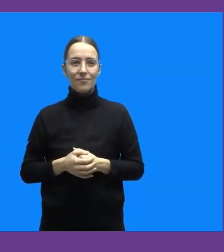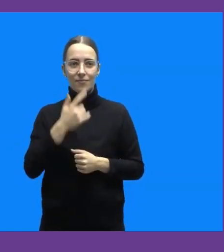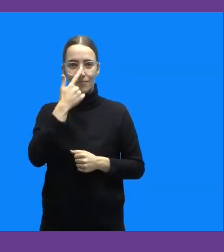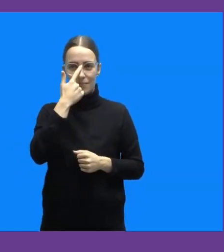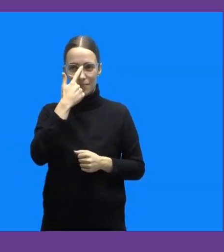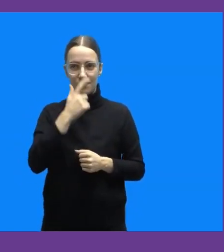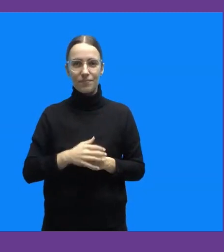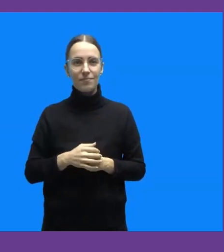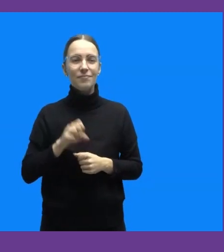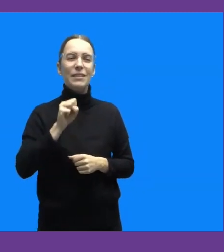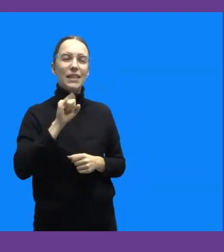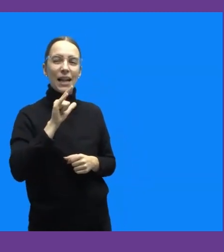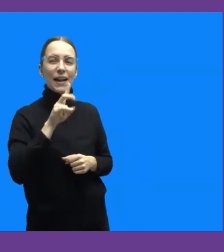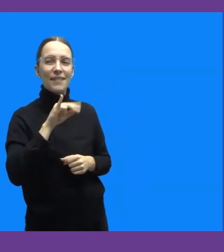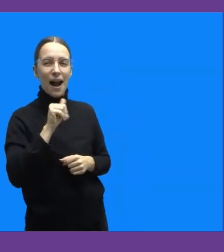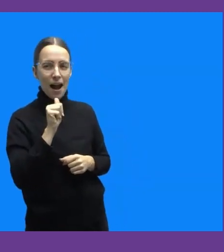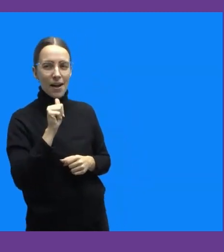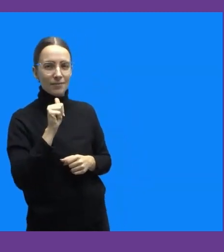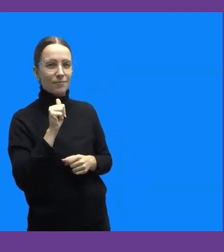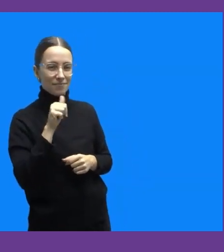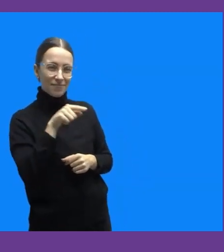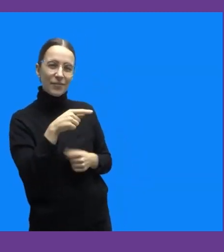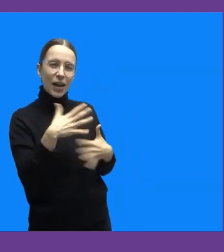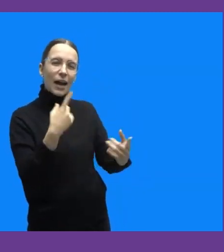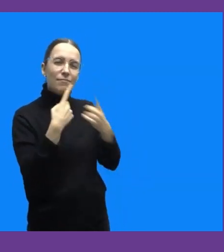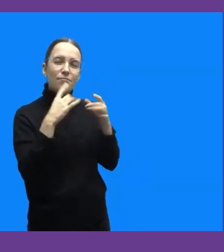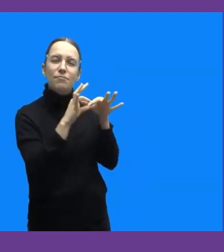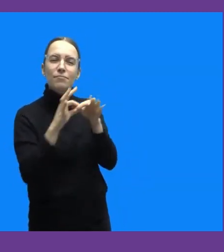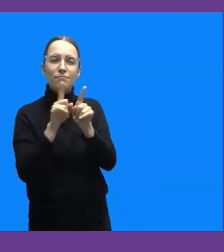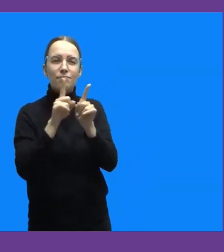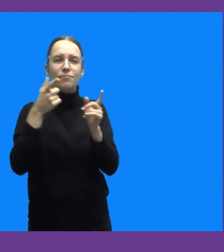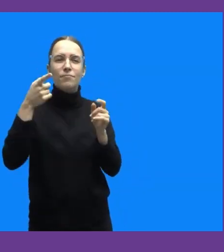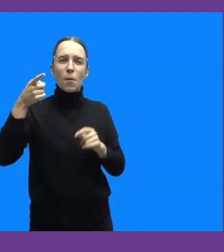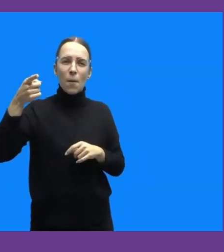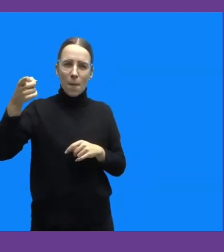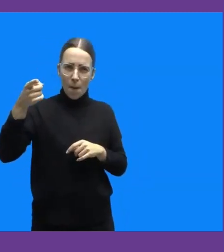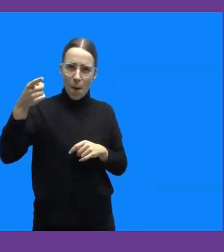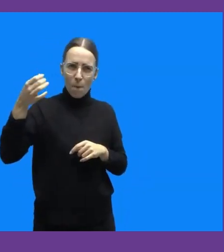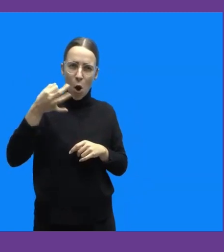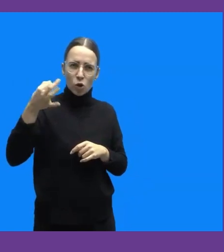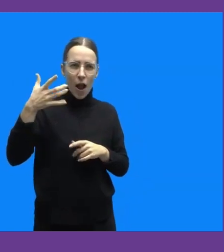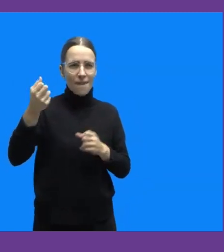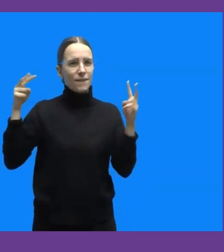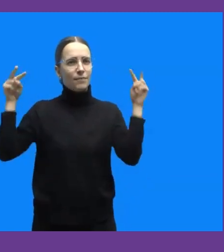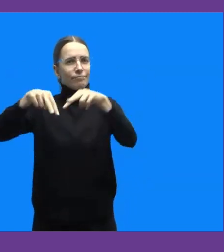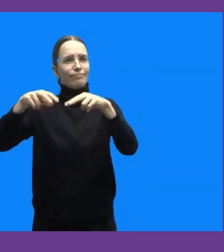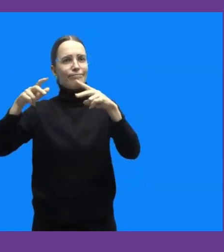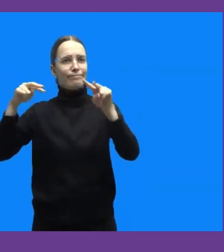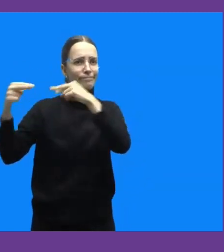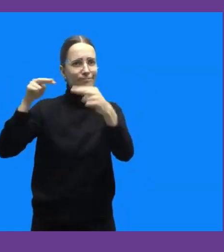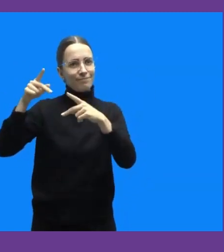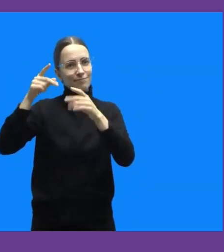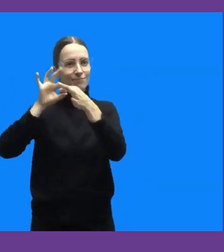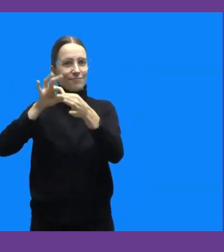this project that you had in the University of Porto of the observatory. Yes, Can you tell us a little bit? Can you tell us a little bit more about it?